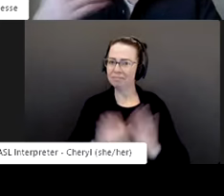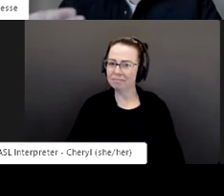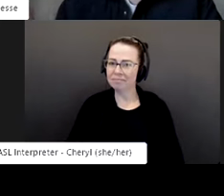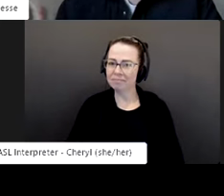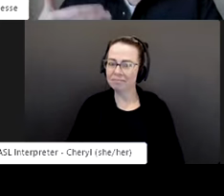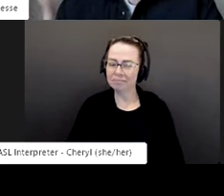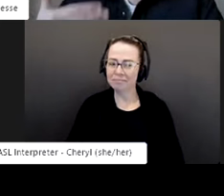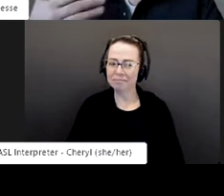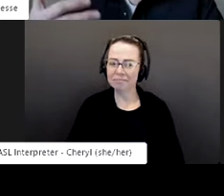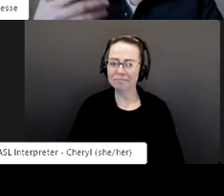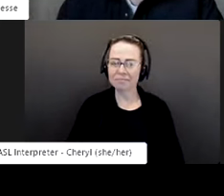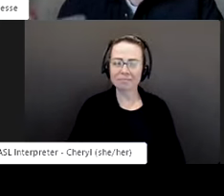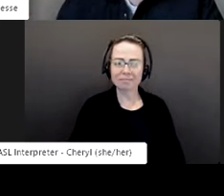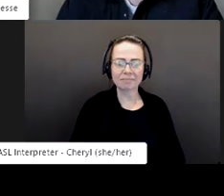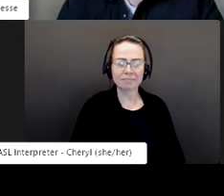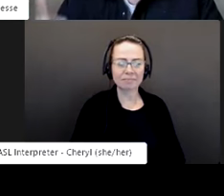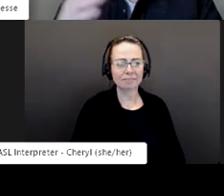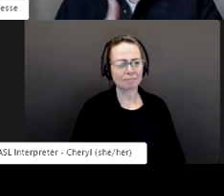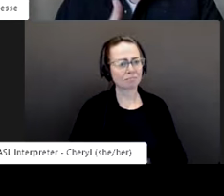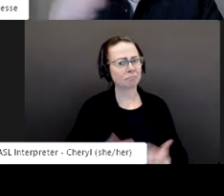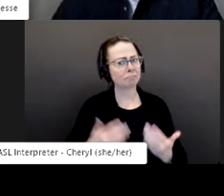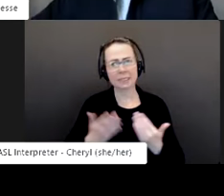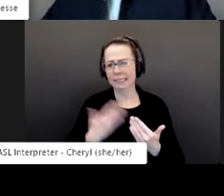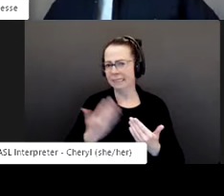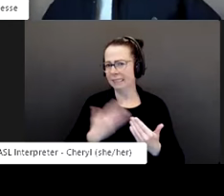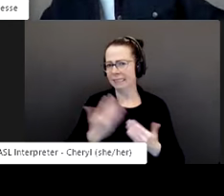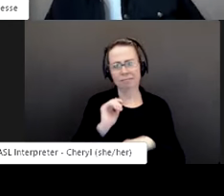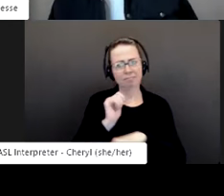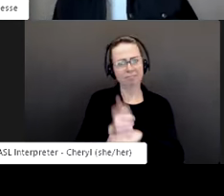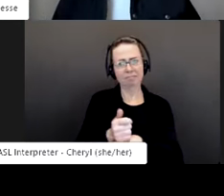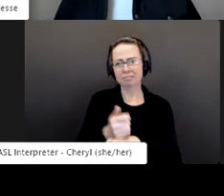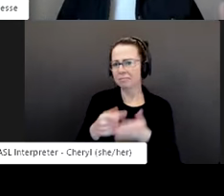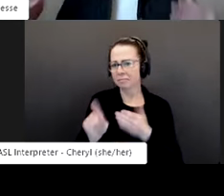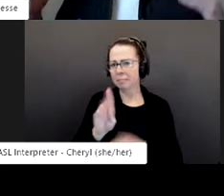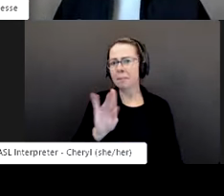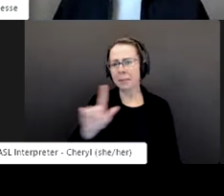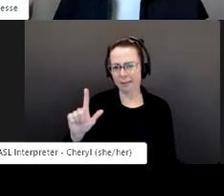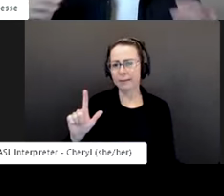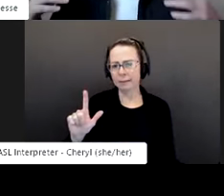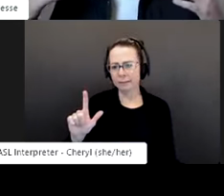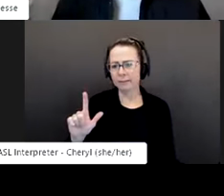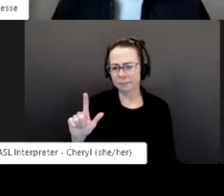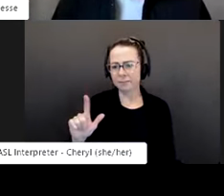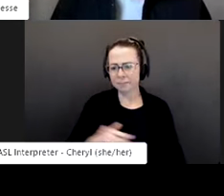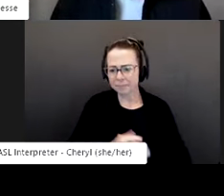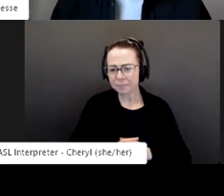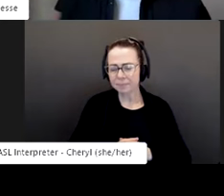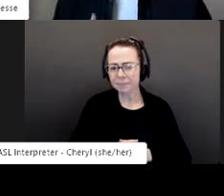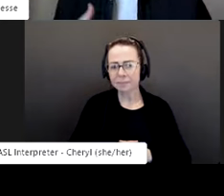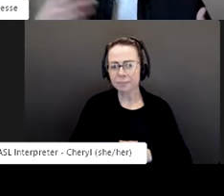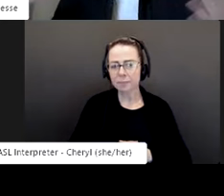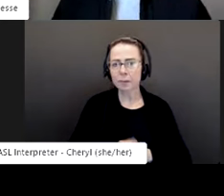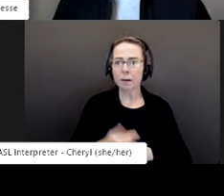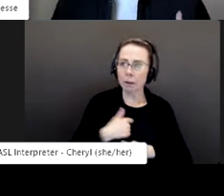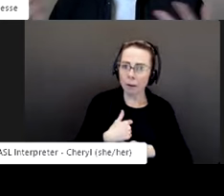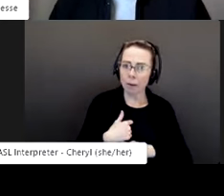So something like that is as easy as it can be to pay a bill. And again, that saves you walking down, like saves you going to the bank.